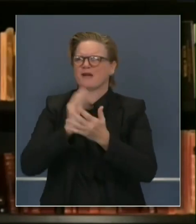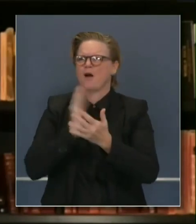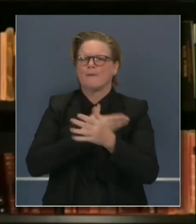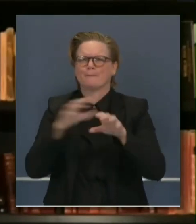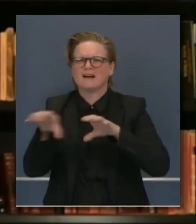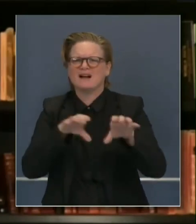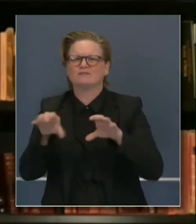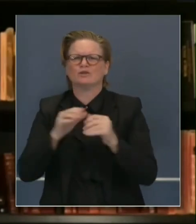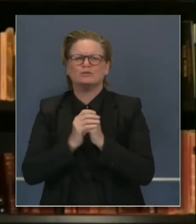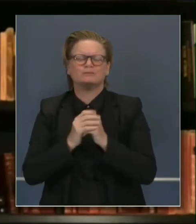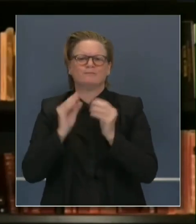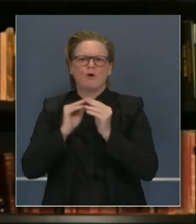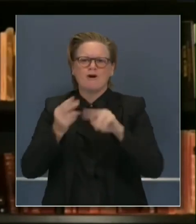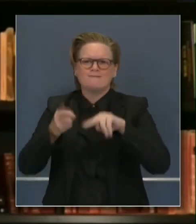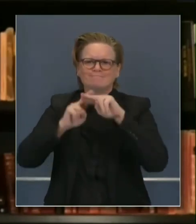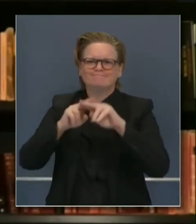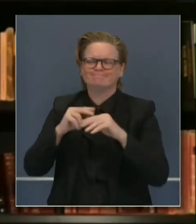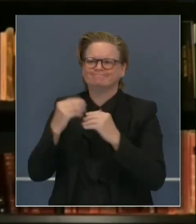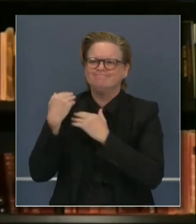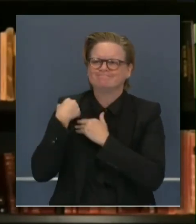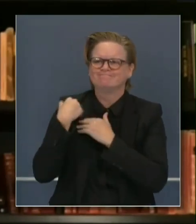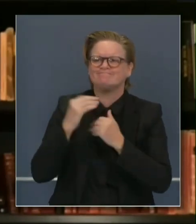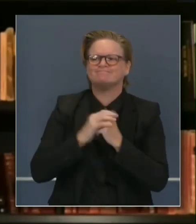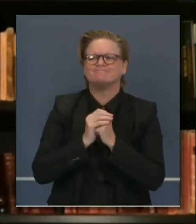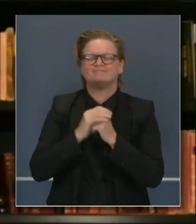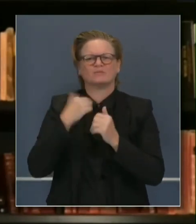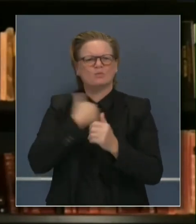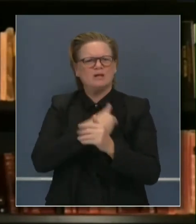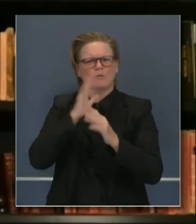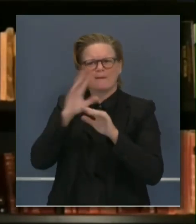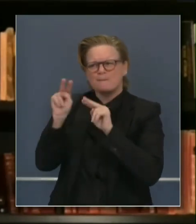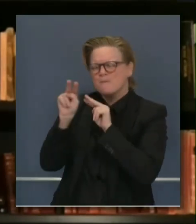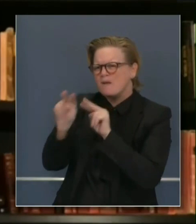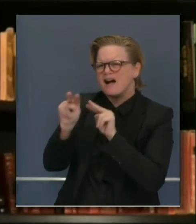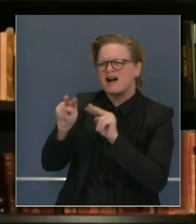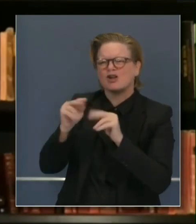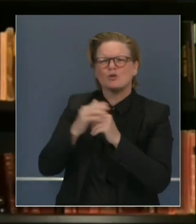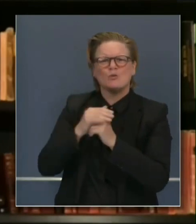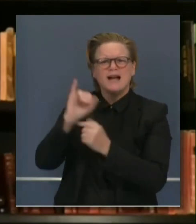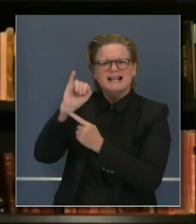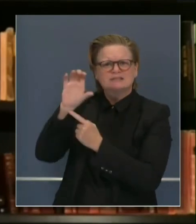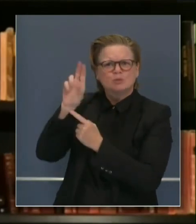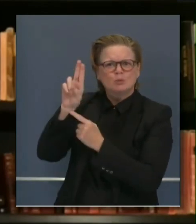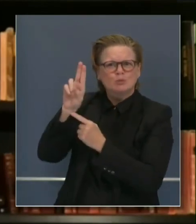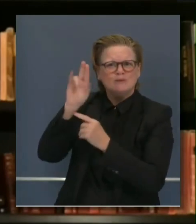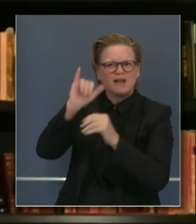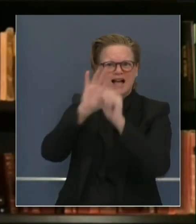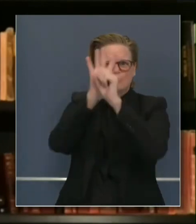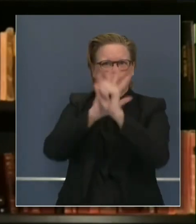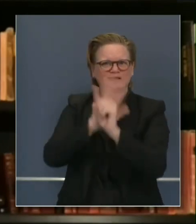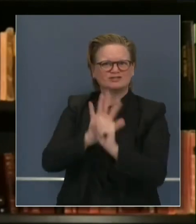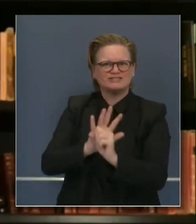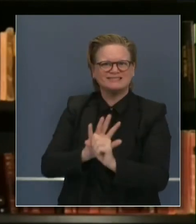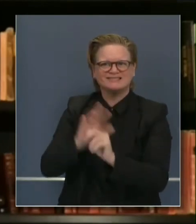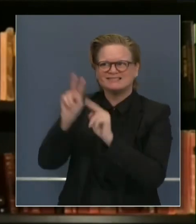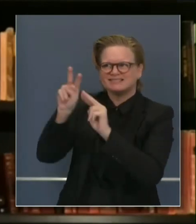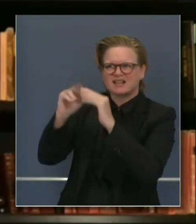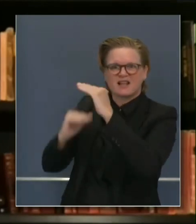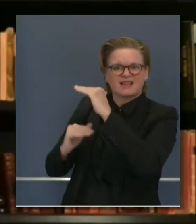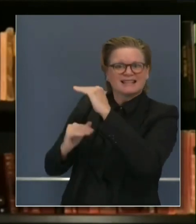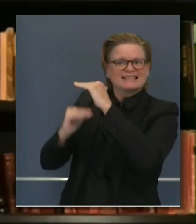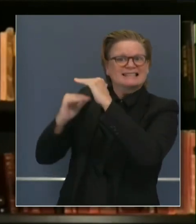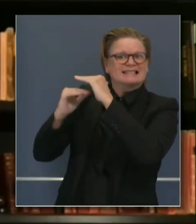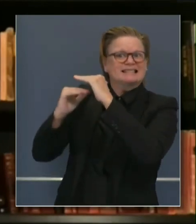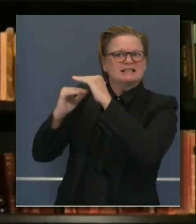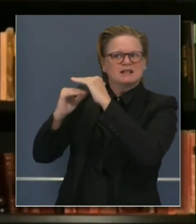now monitoring very closely the ICU numbers in our healthcare delivery system by region, posting